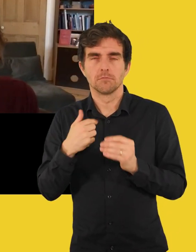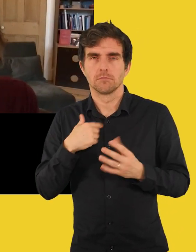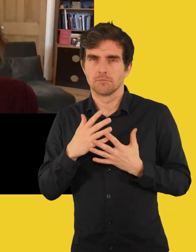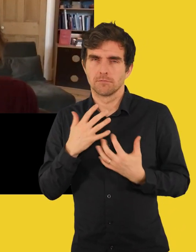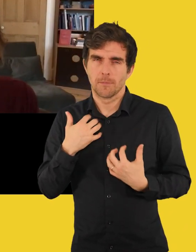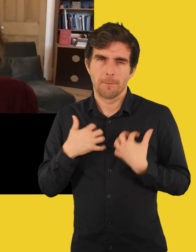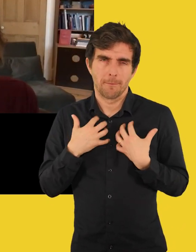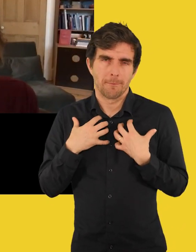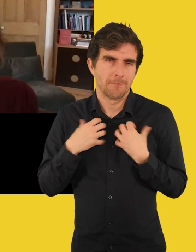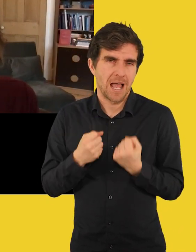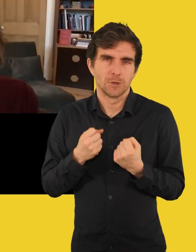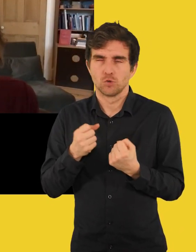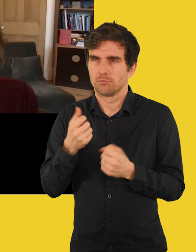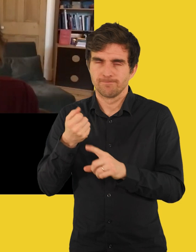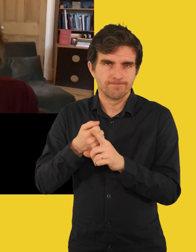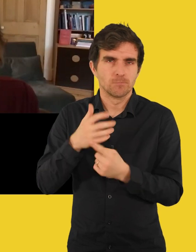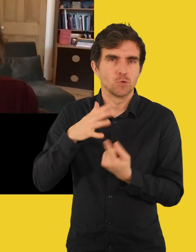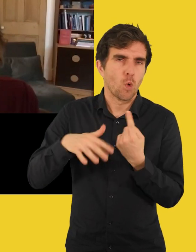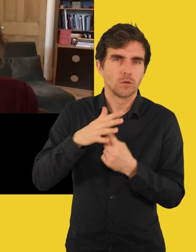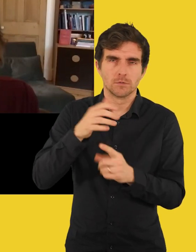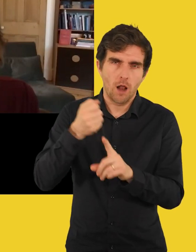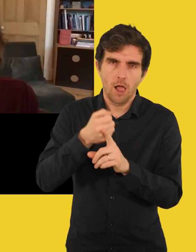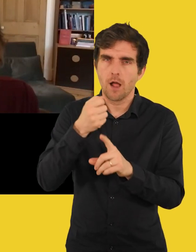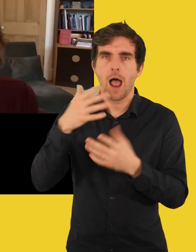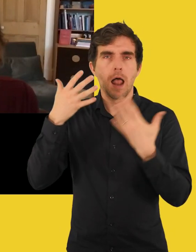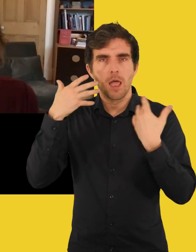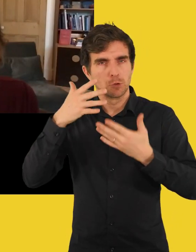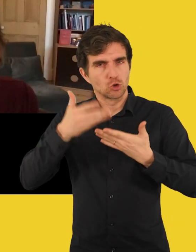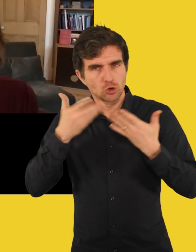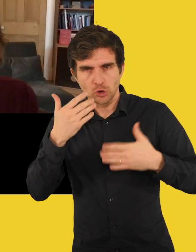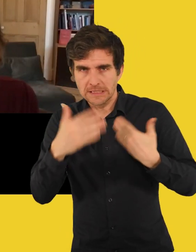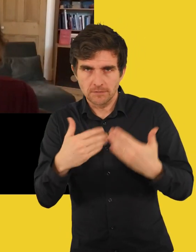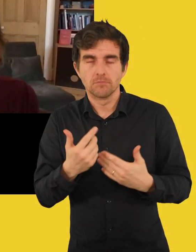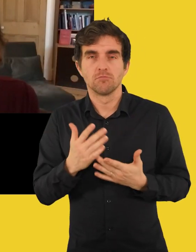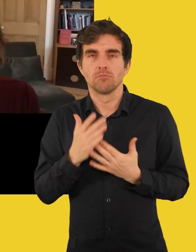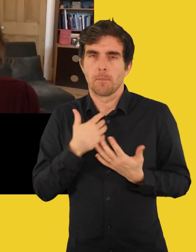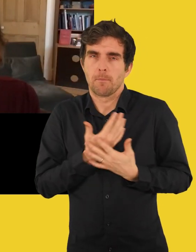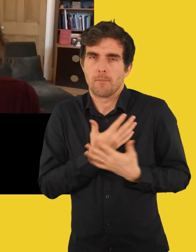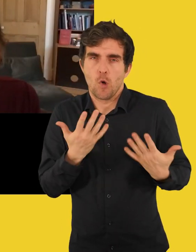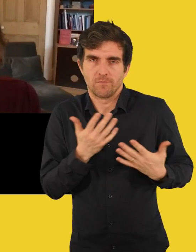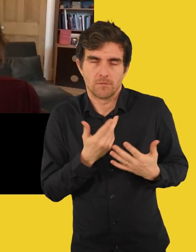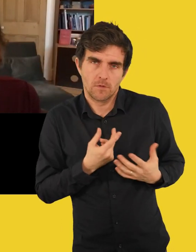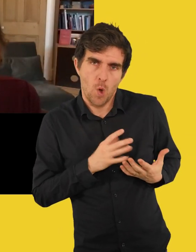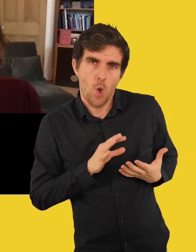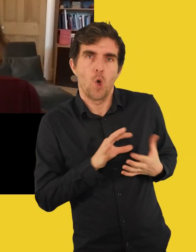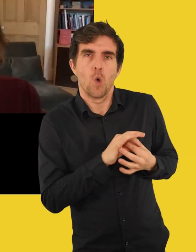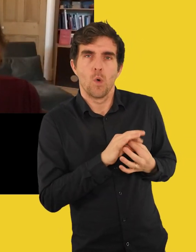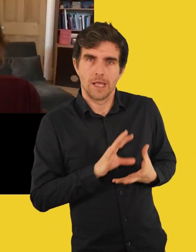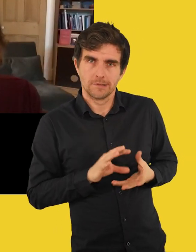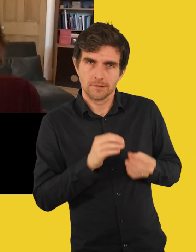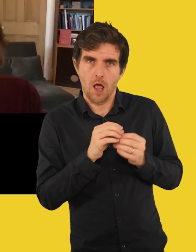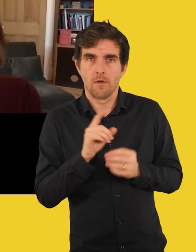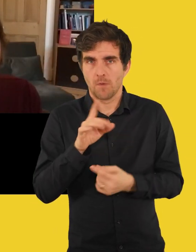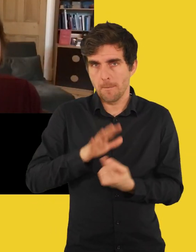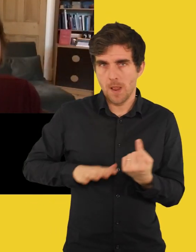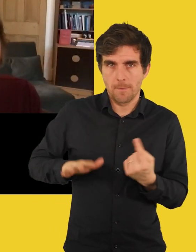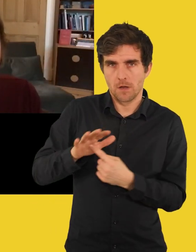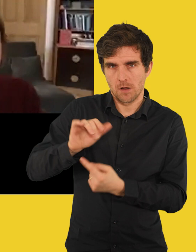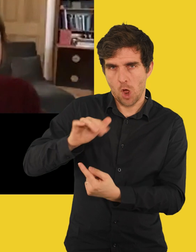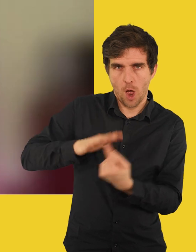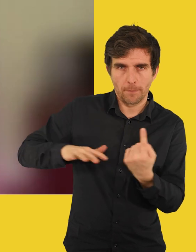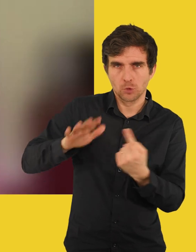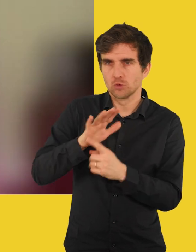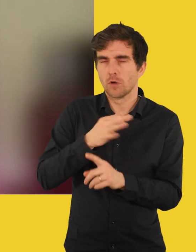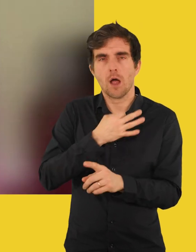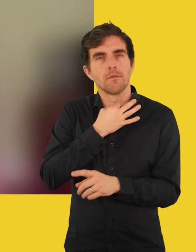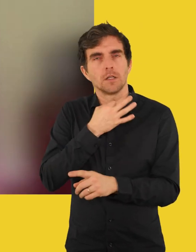service designer and passionate about design for social impact and climate justice. And to do that, I'm mostly co-designing with